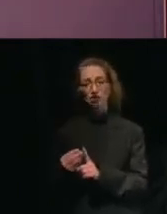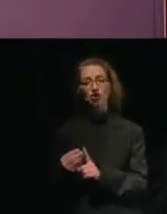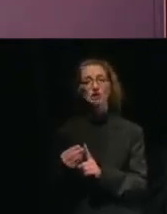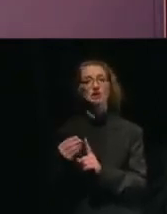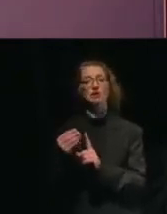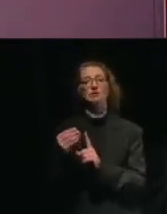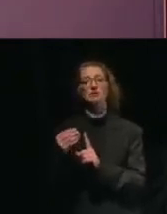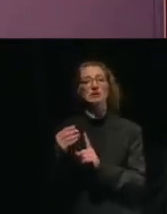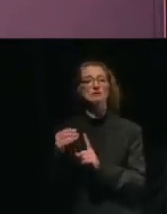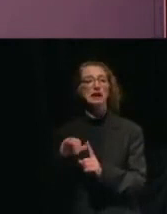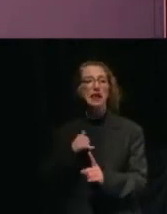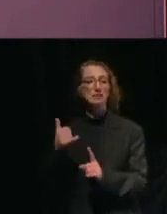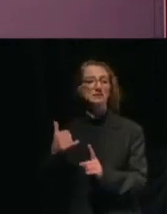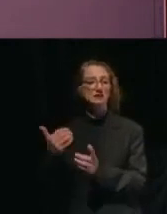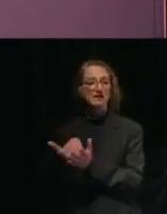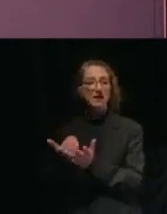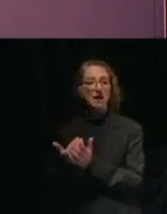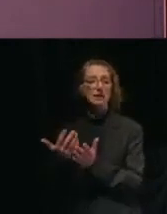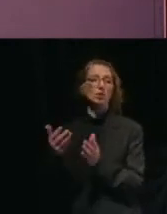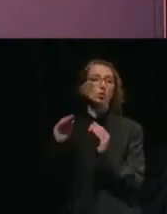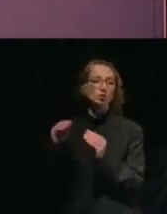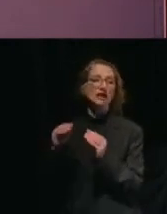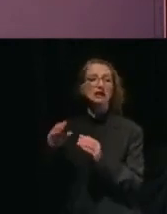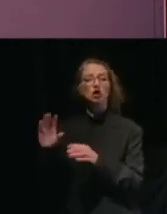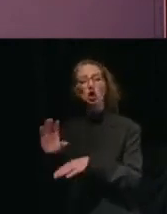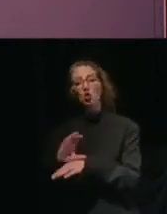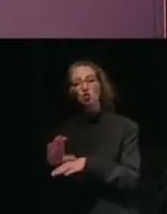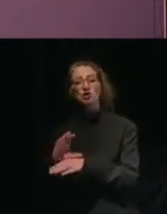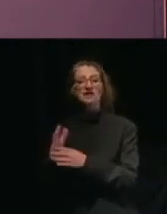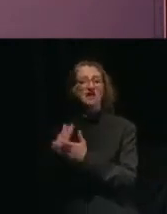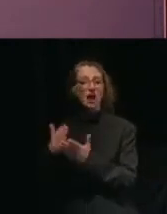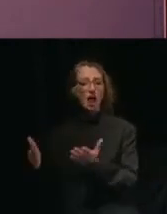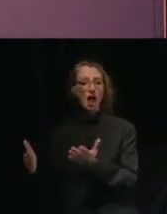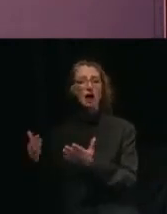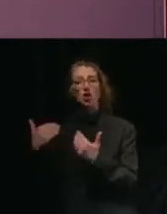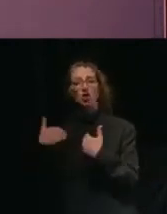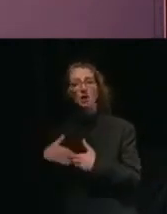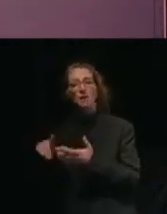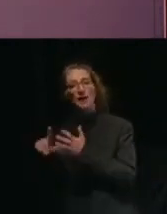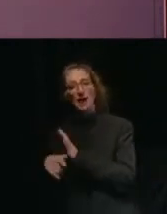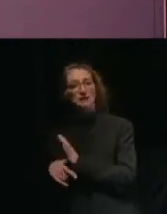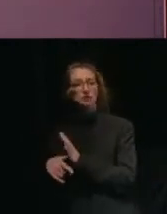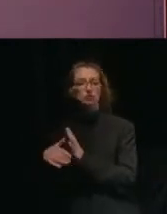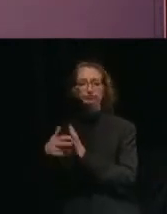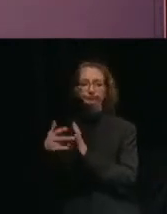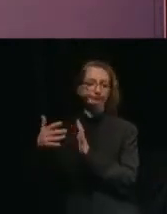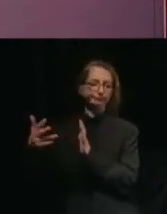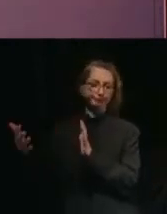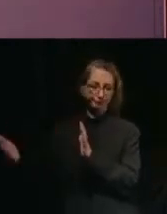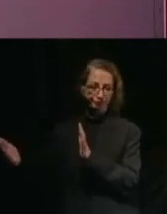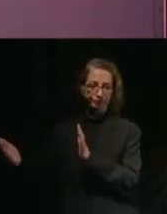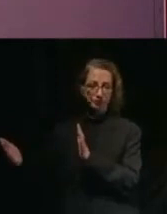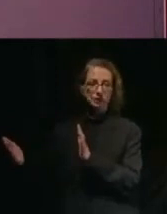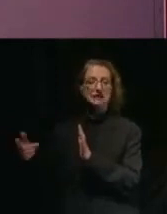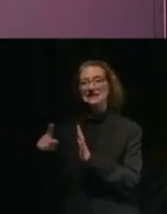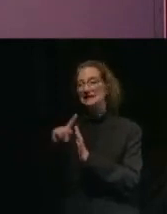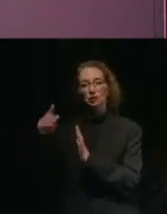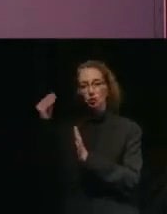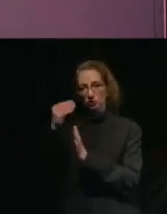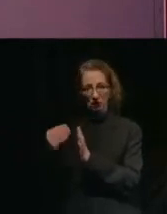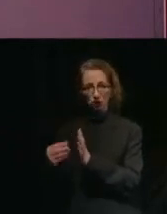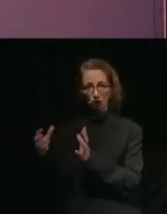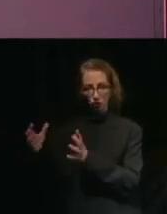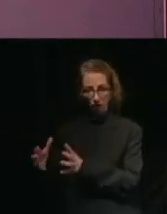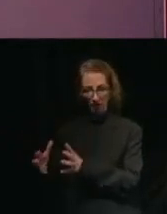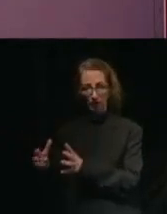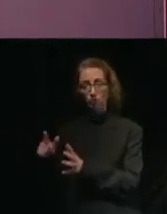teaching, coaching, publishing, fitness, physical services, and the income groups